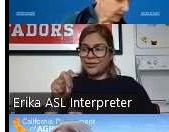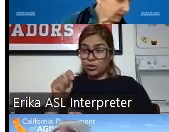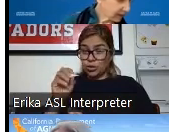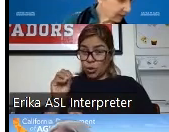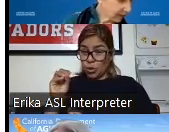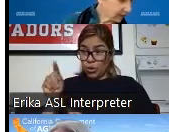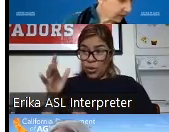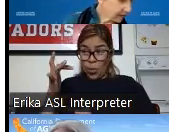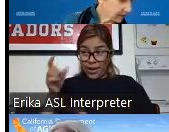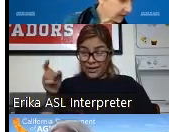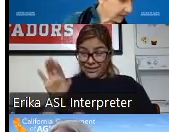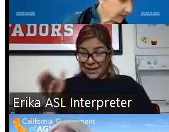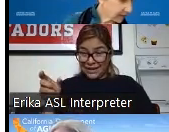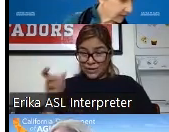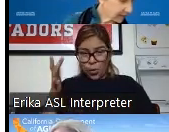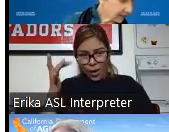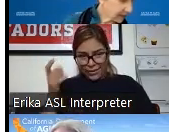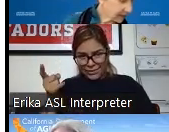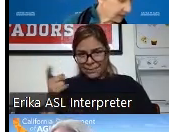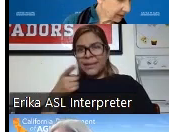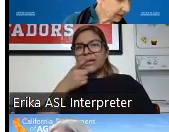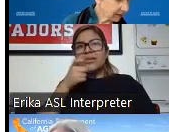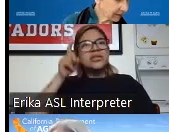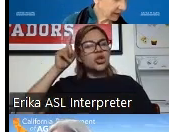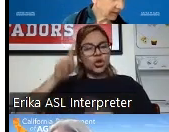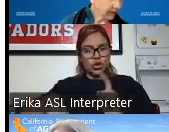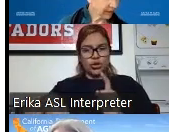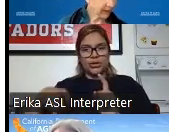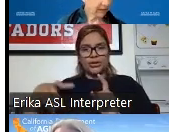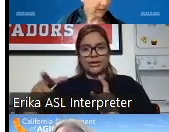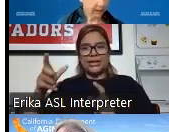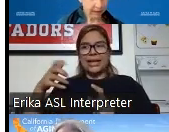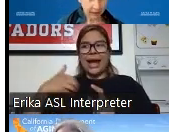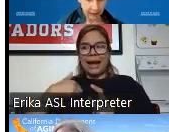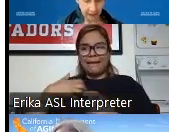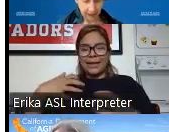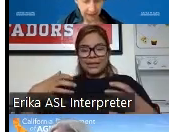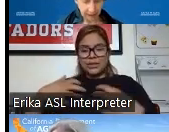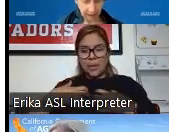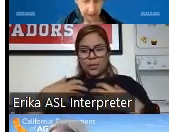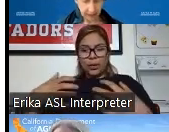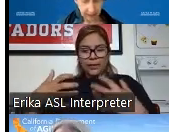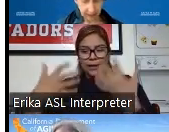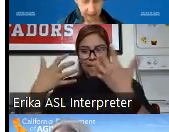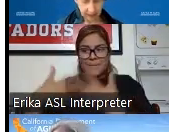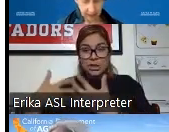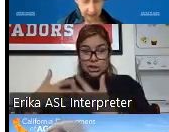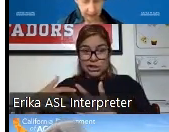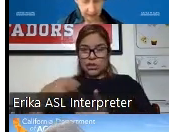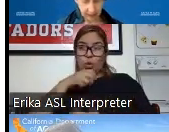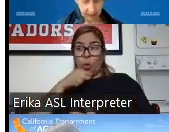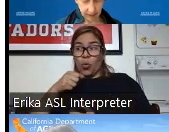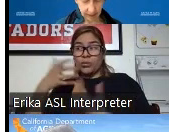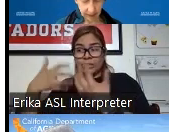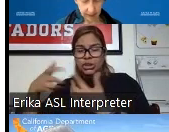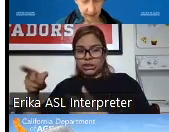He passed away because he couldn't get his breathing apparatus, his machine, his old machine